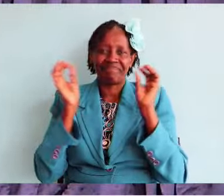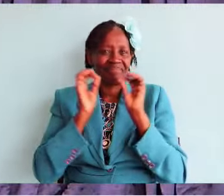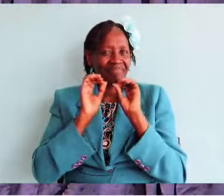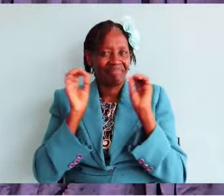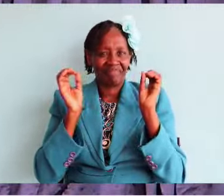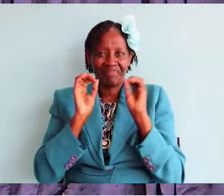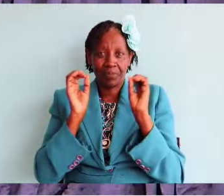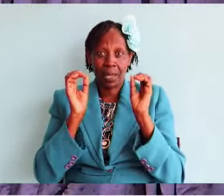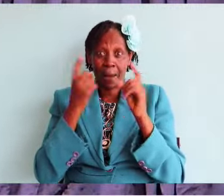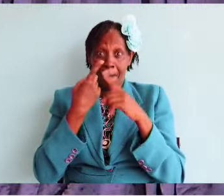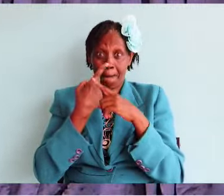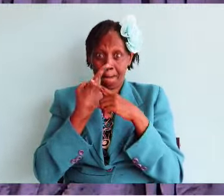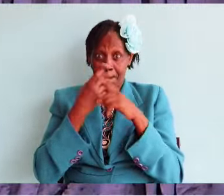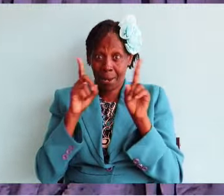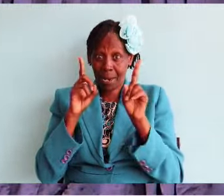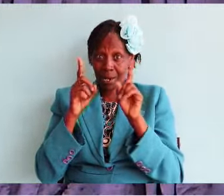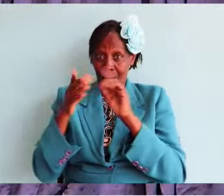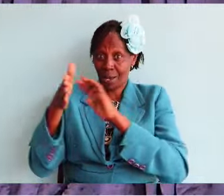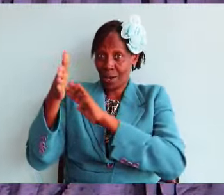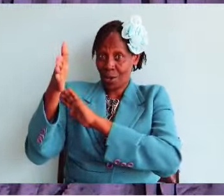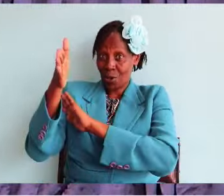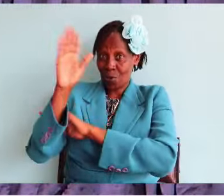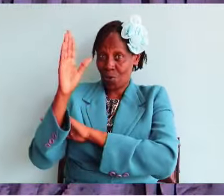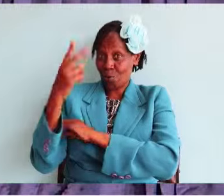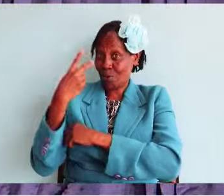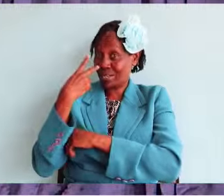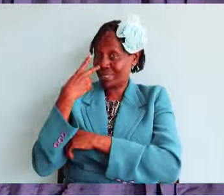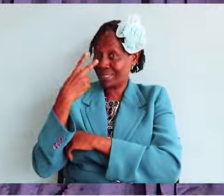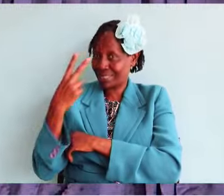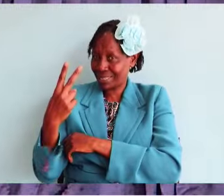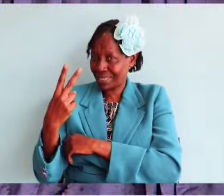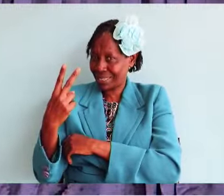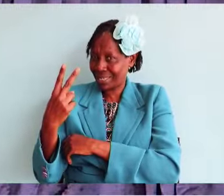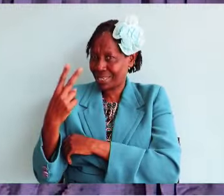But since God doesn't see things the way we see,